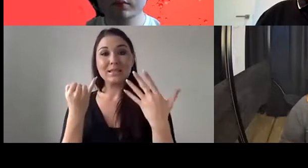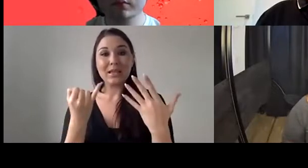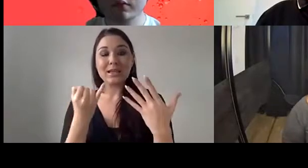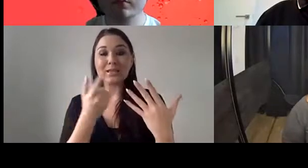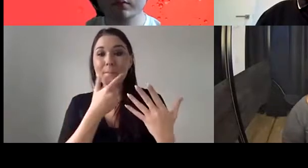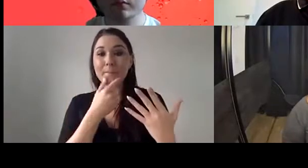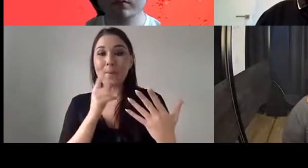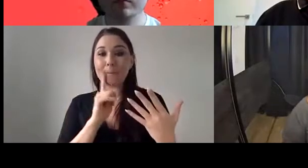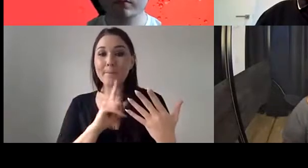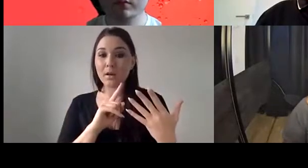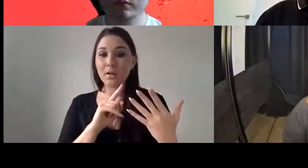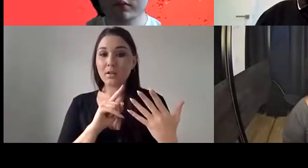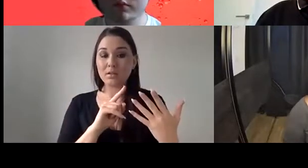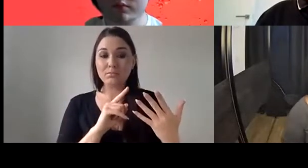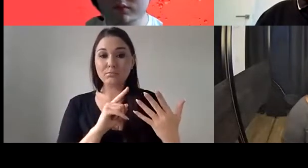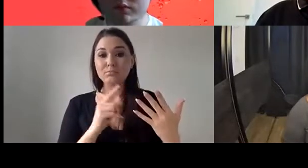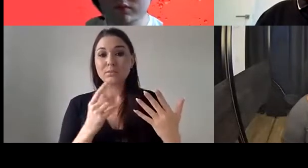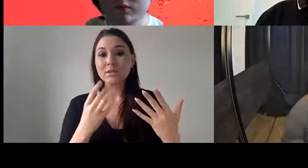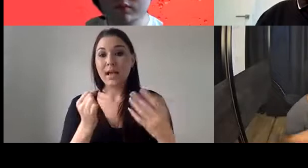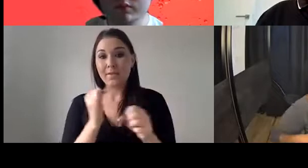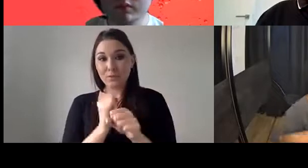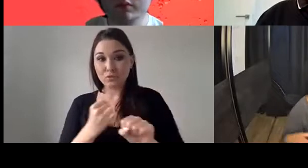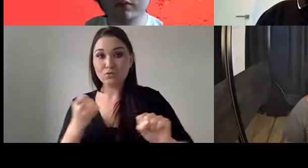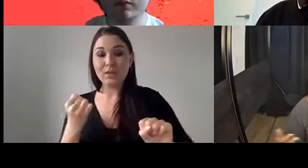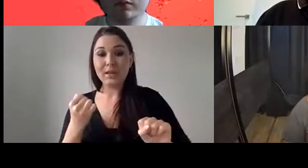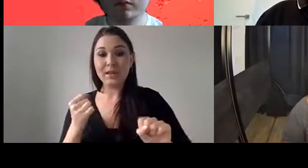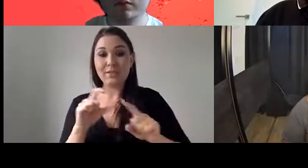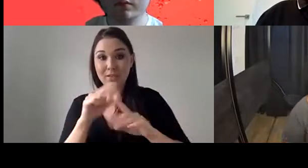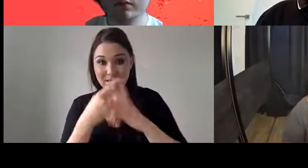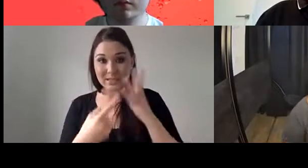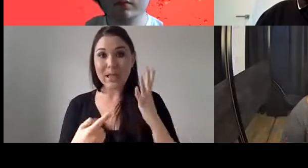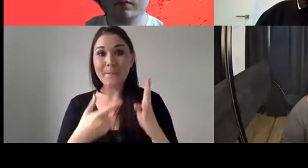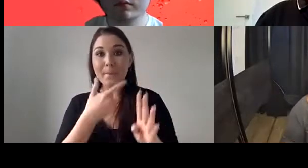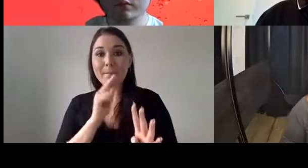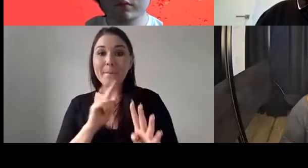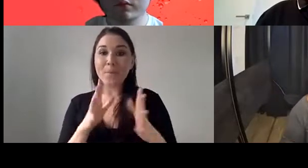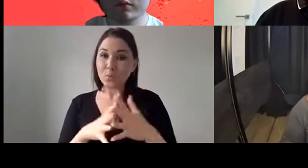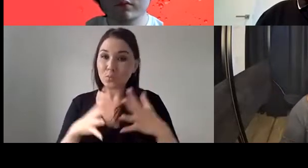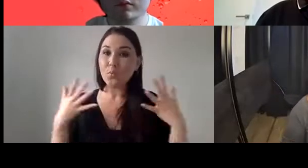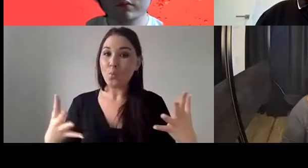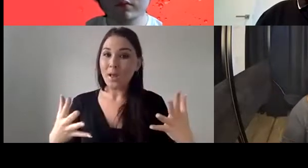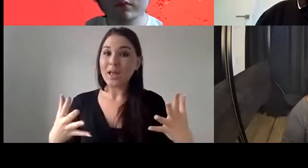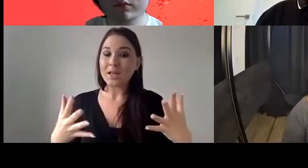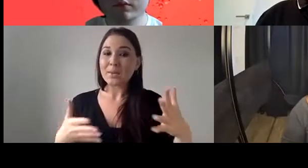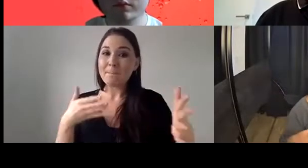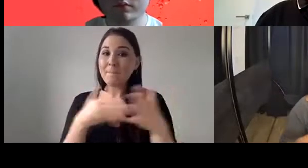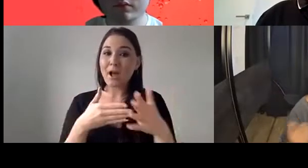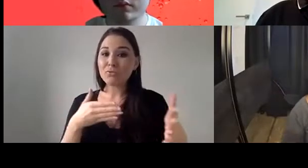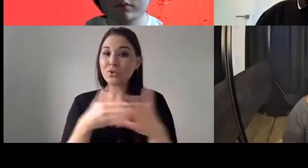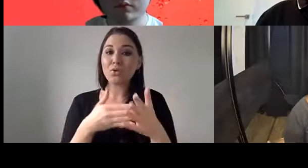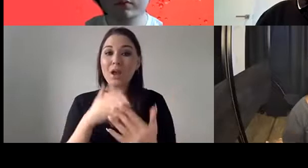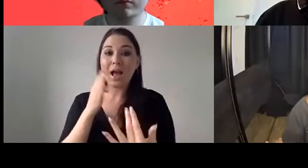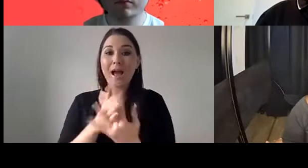disabled people, hold a degree. And one of the biggest barrier to access to work, at